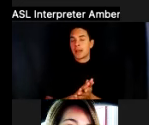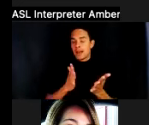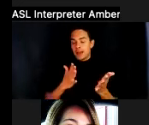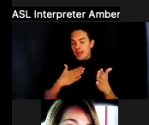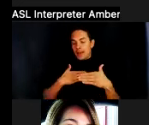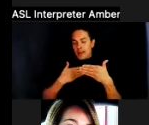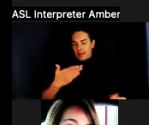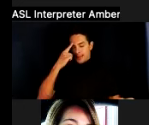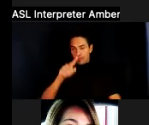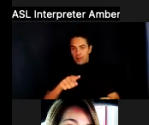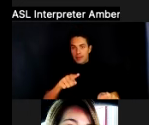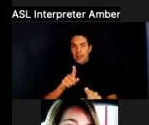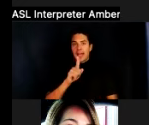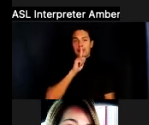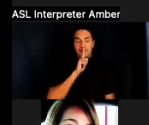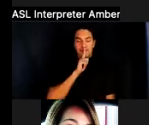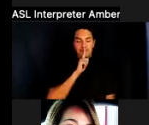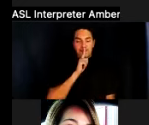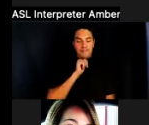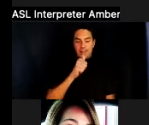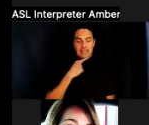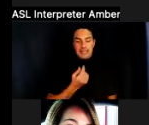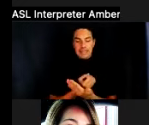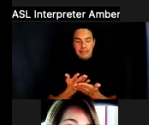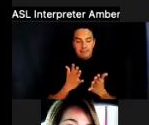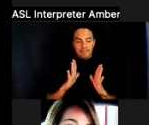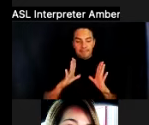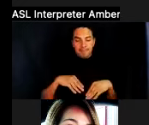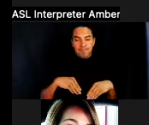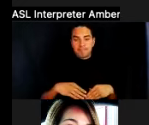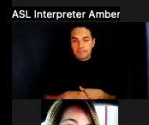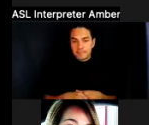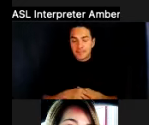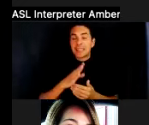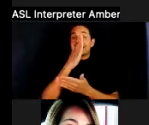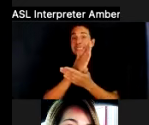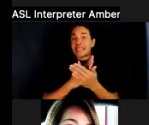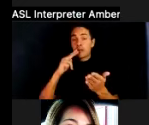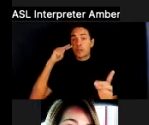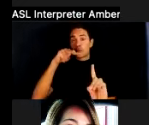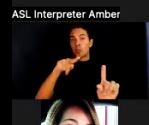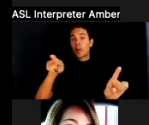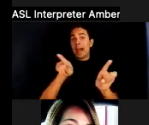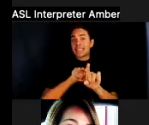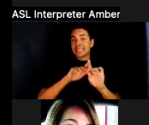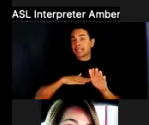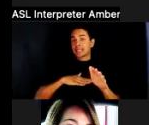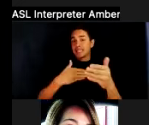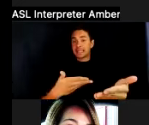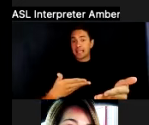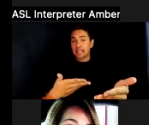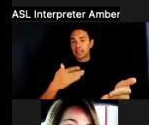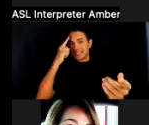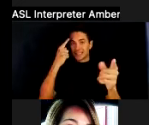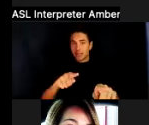not say anything, and this might be viewed as consent, but it's not. So maybe folks don't know